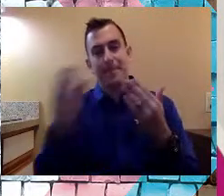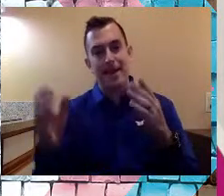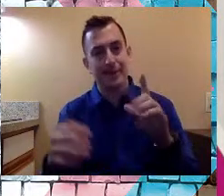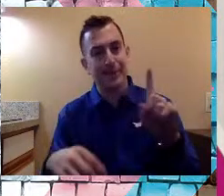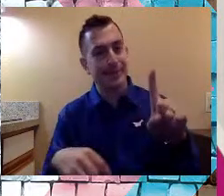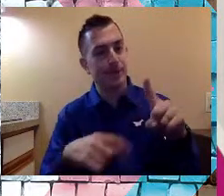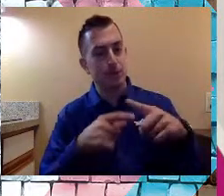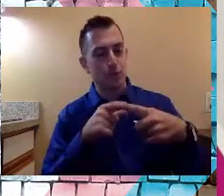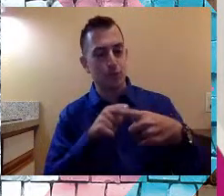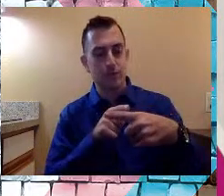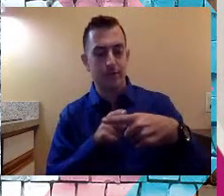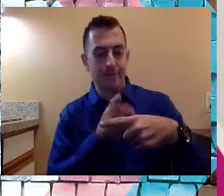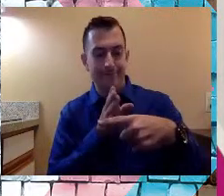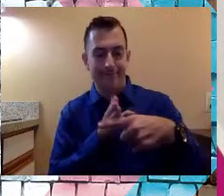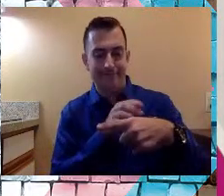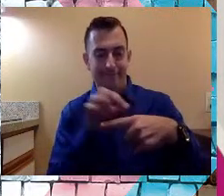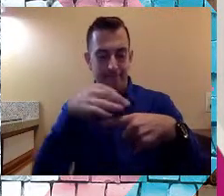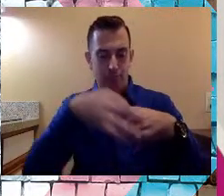I'm going to tie it around.